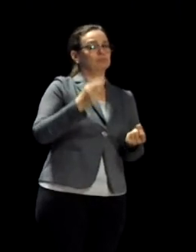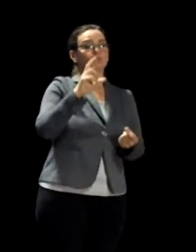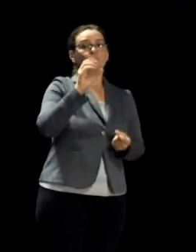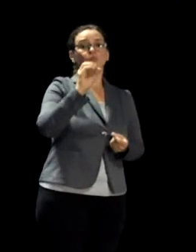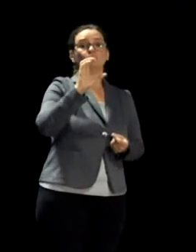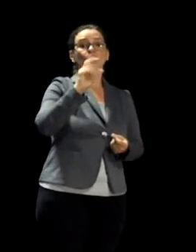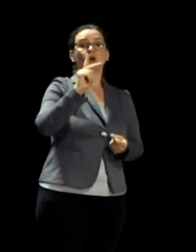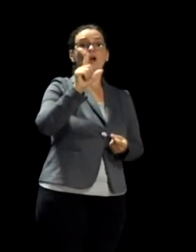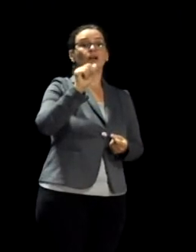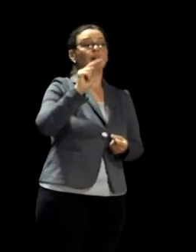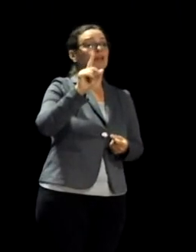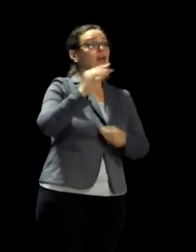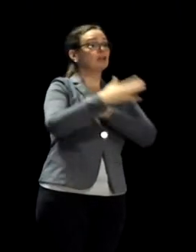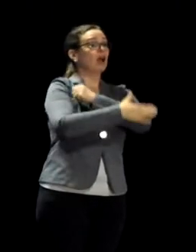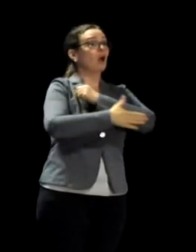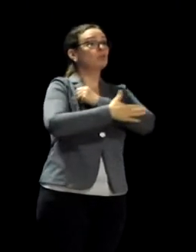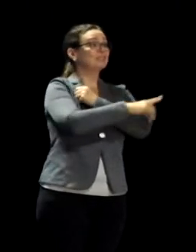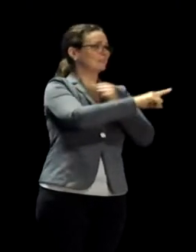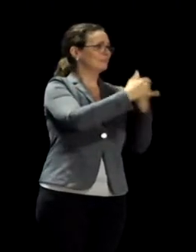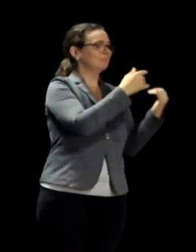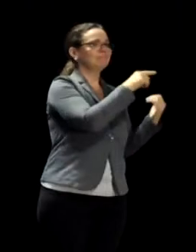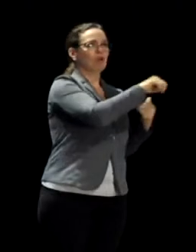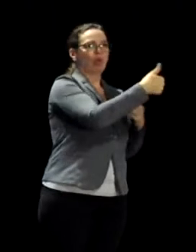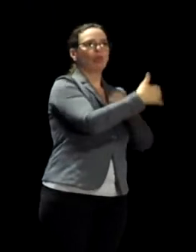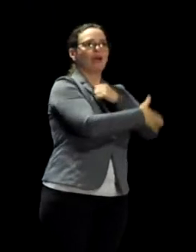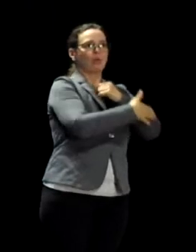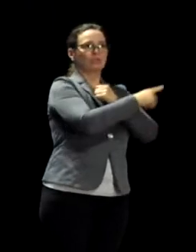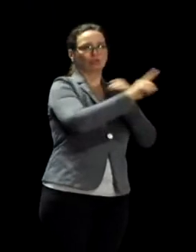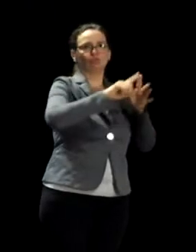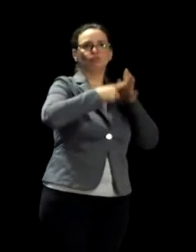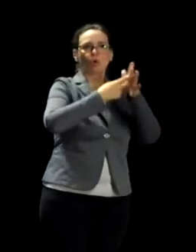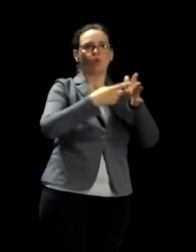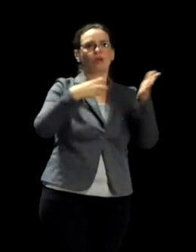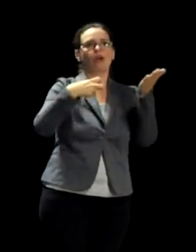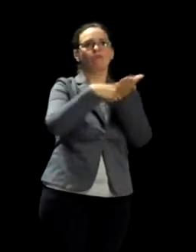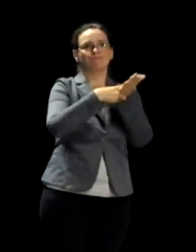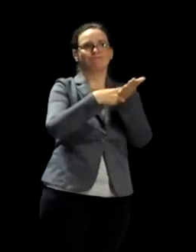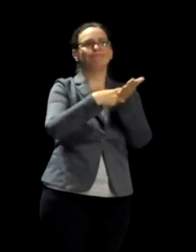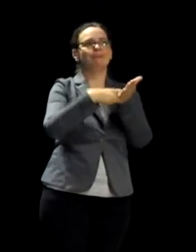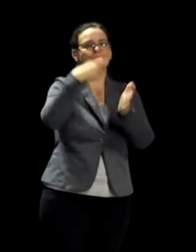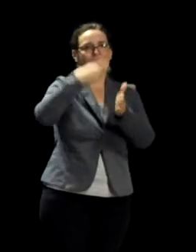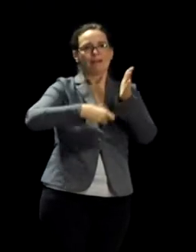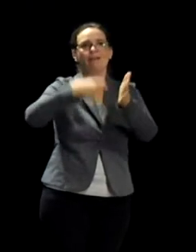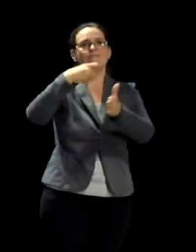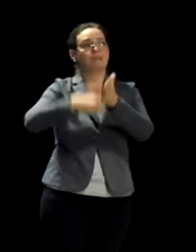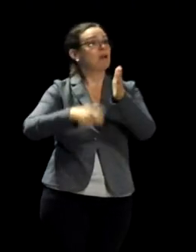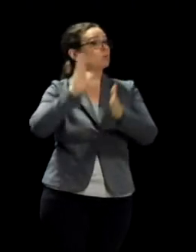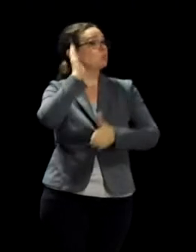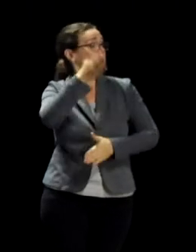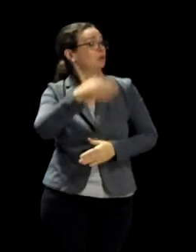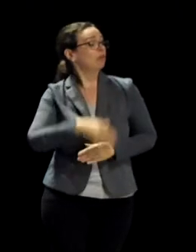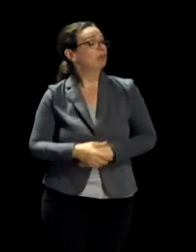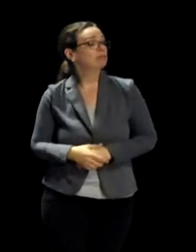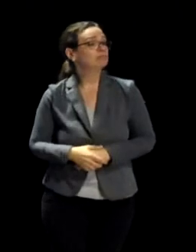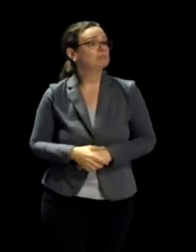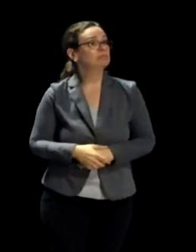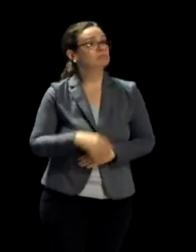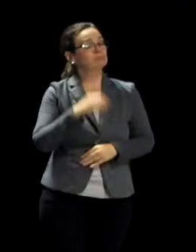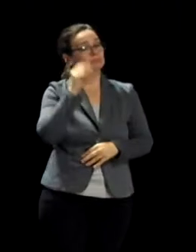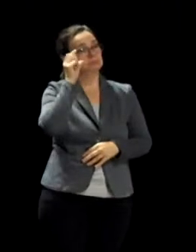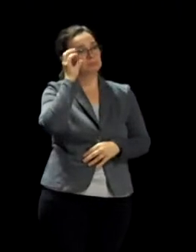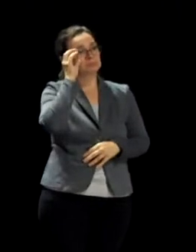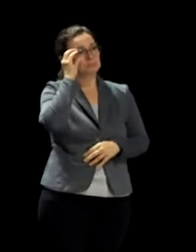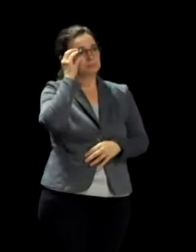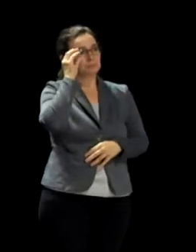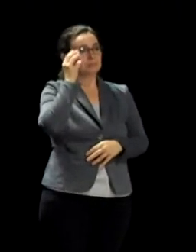We expect complete cooperation when we're talking about people who are infected with the virus or who have had exposure to the virus.